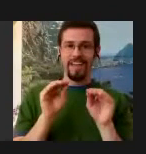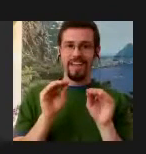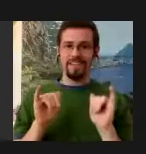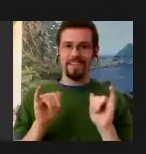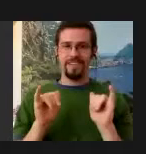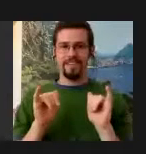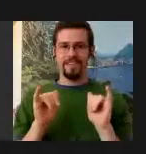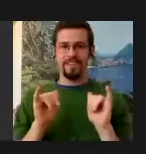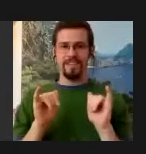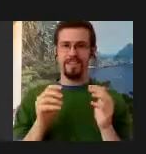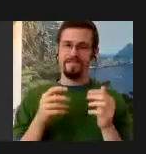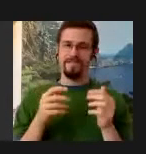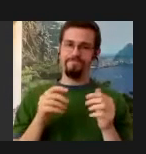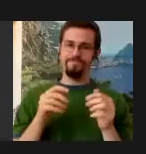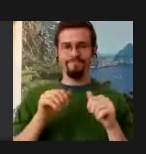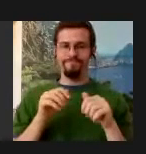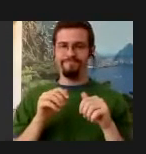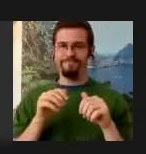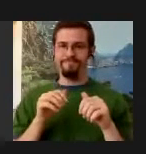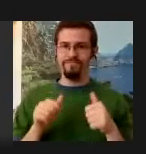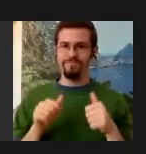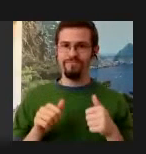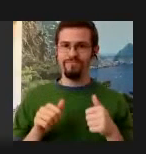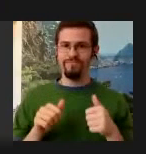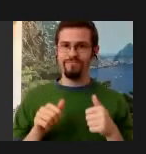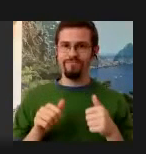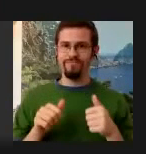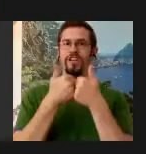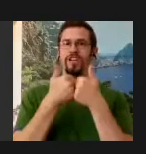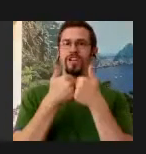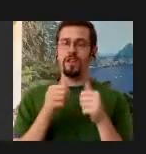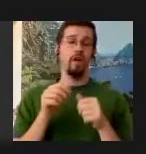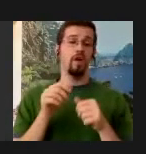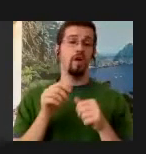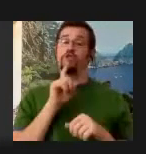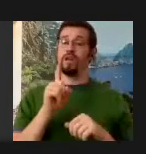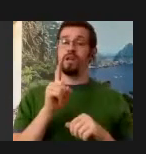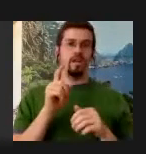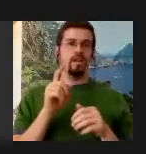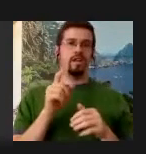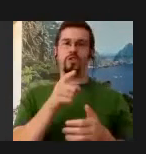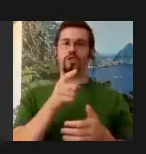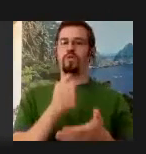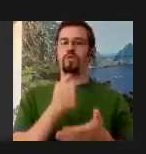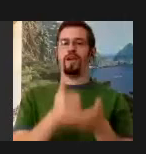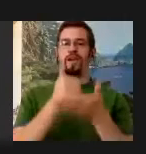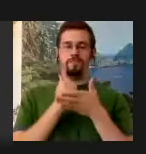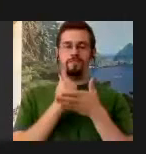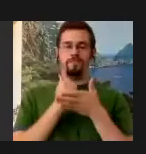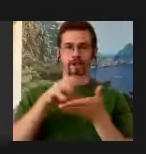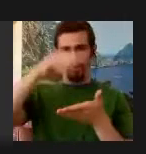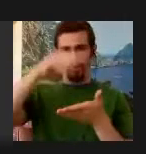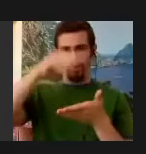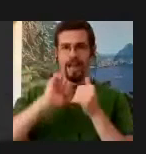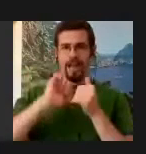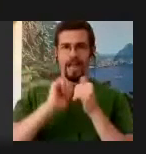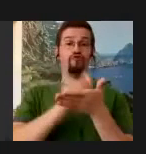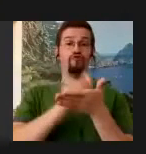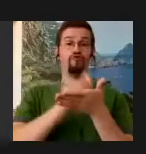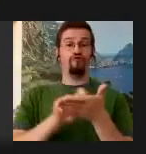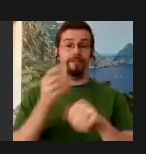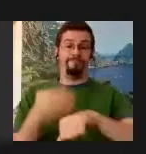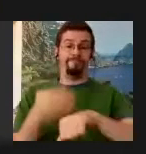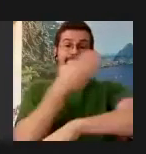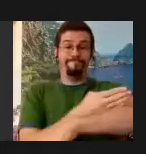Valerie, so really thank you very much because many signs. So you helped me writing them in a better way.